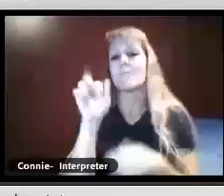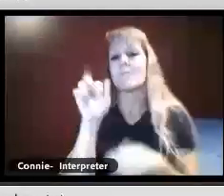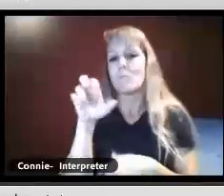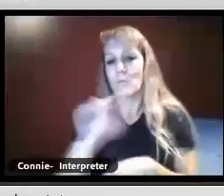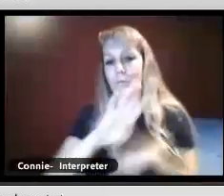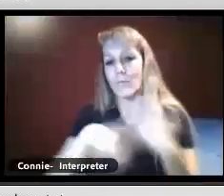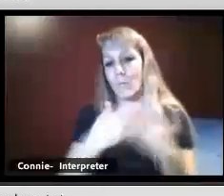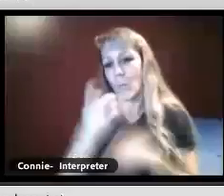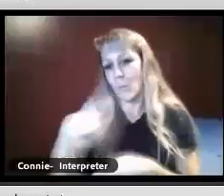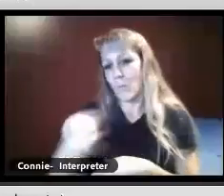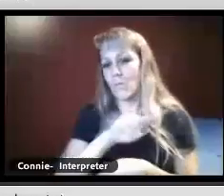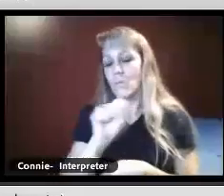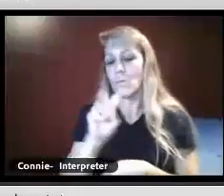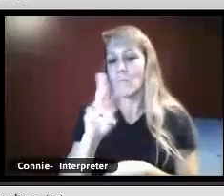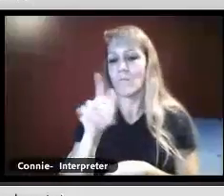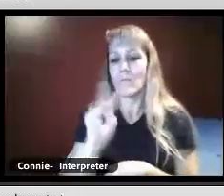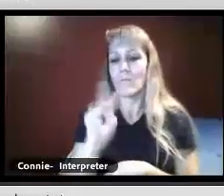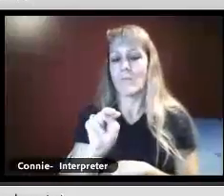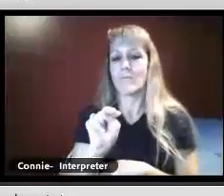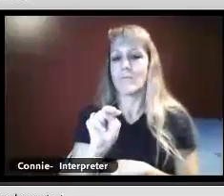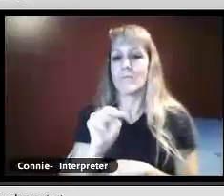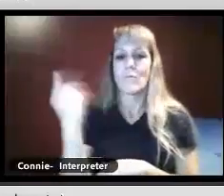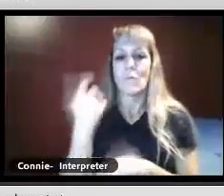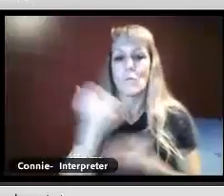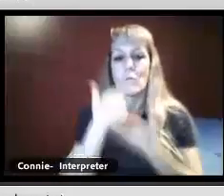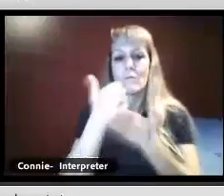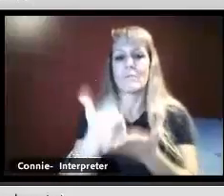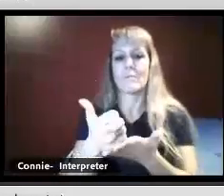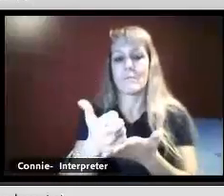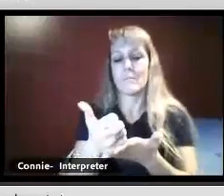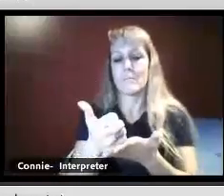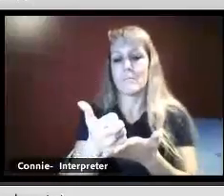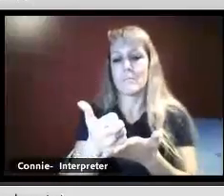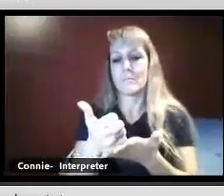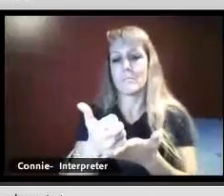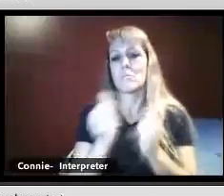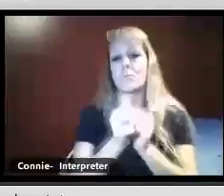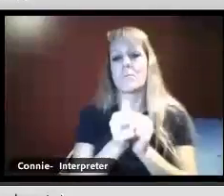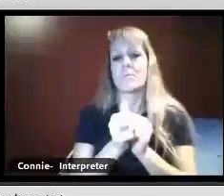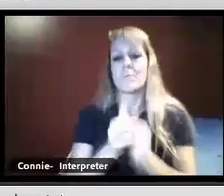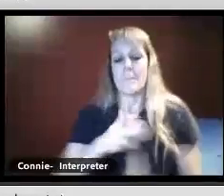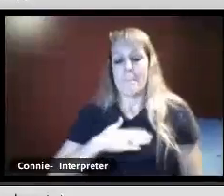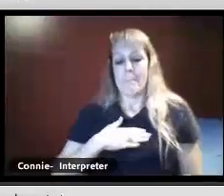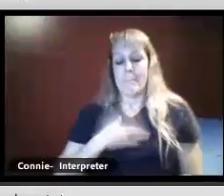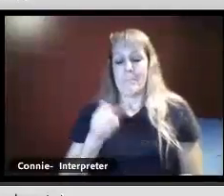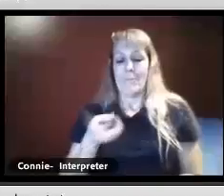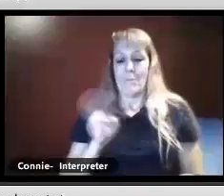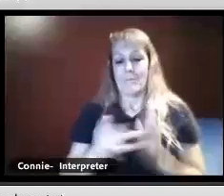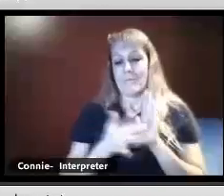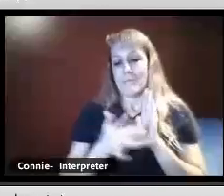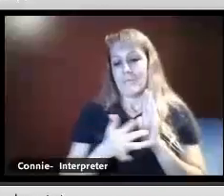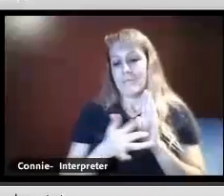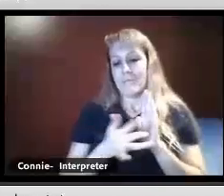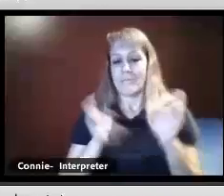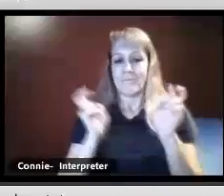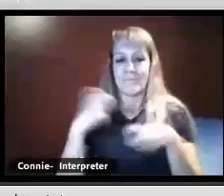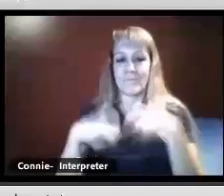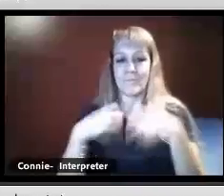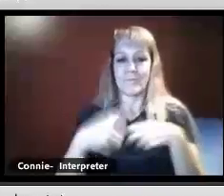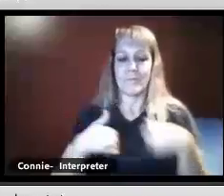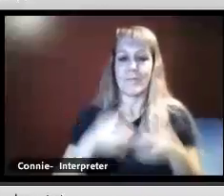everyone at SWFLN who always helps me with my own technological issues, and to